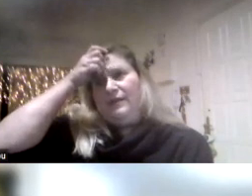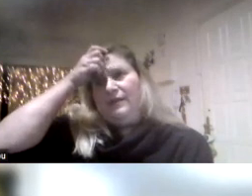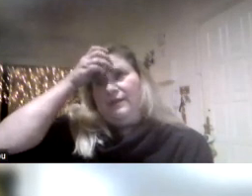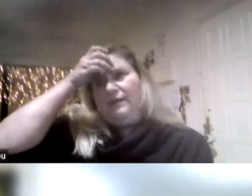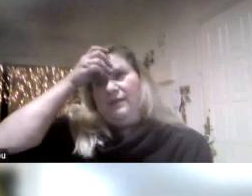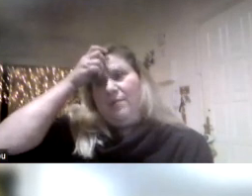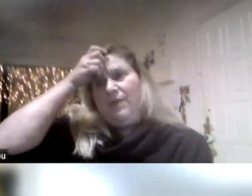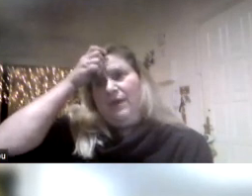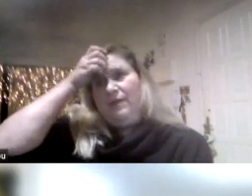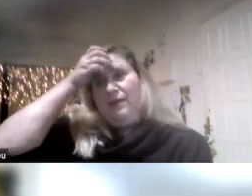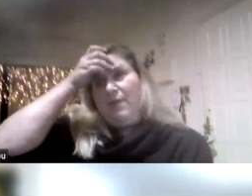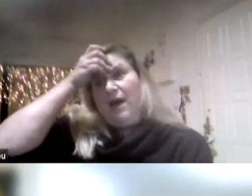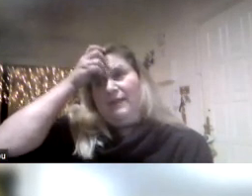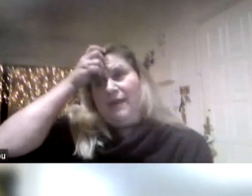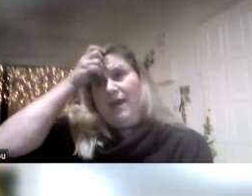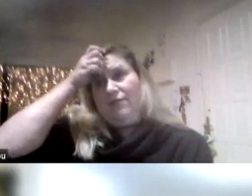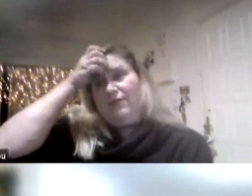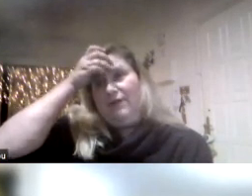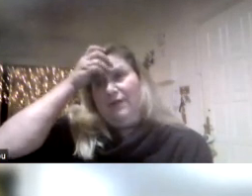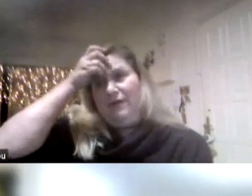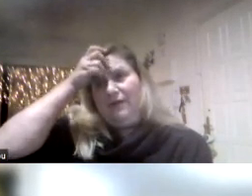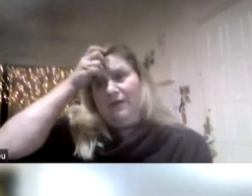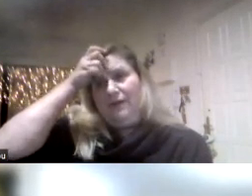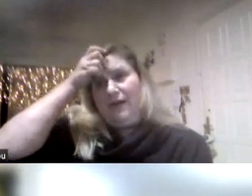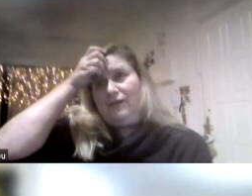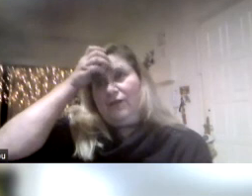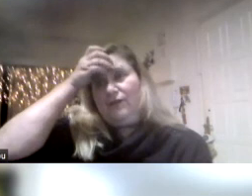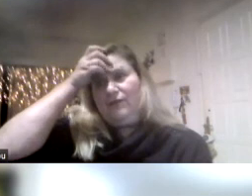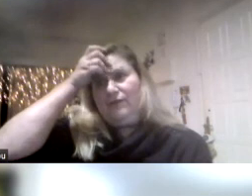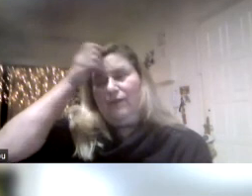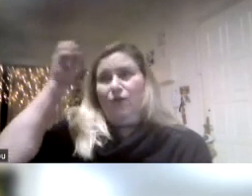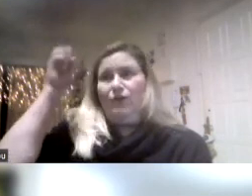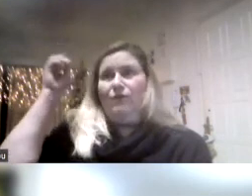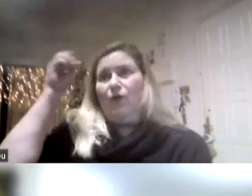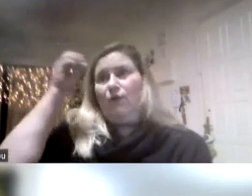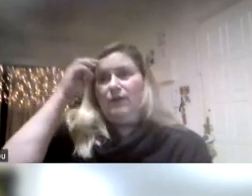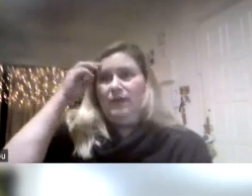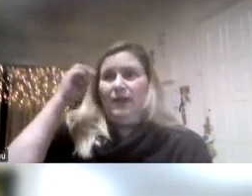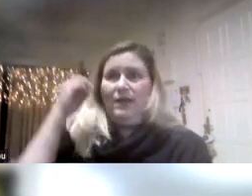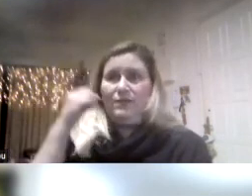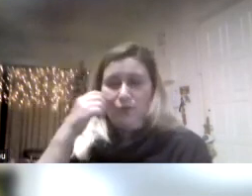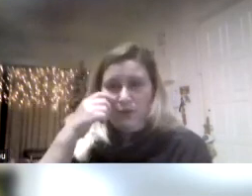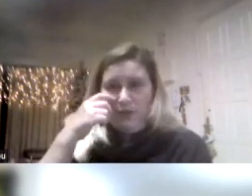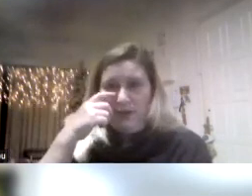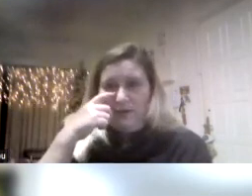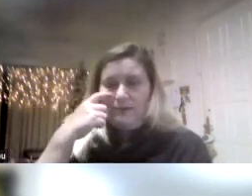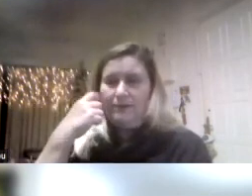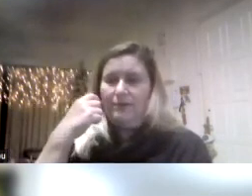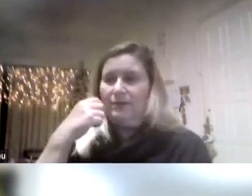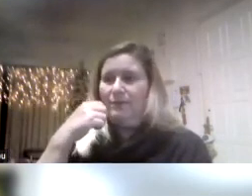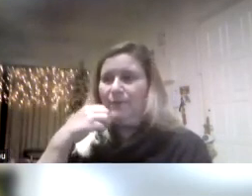citizen science is something that myself has got involved in the last few